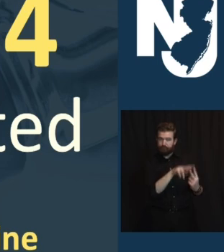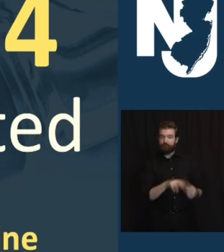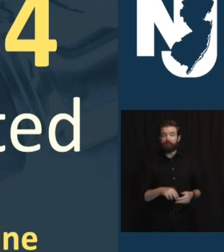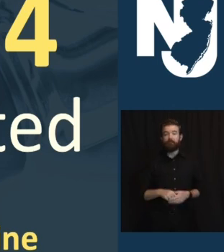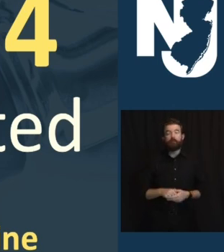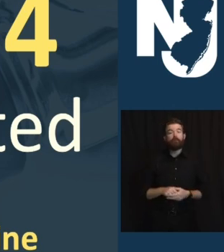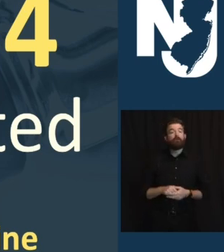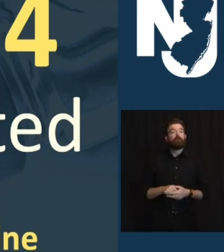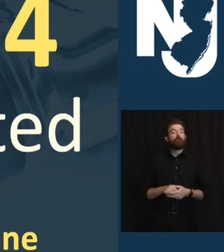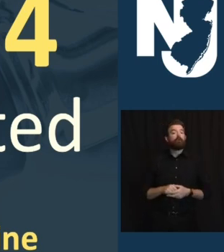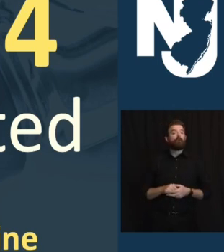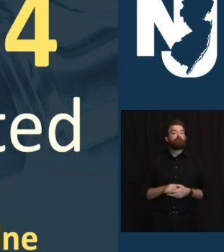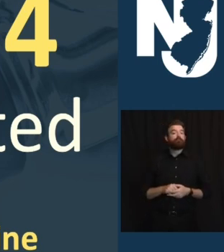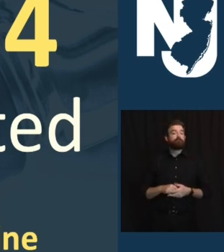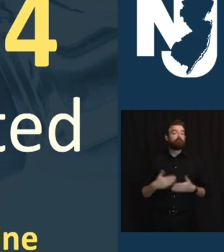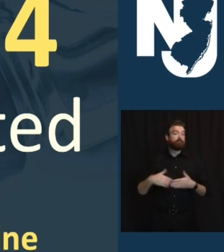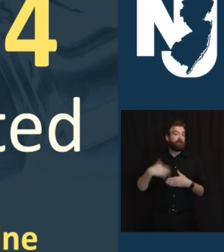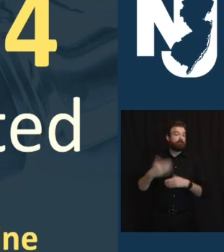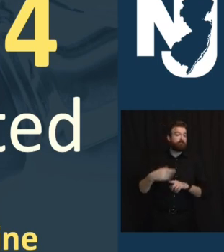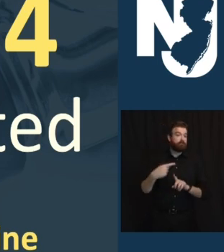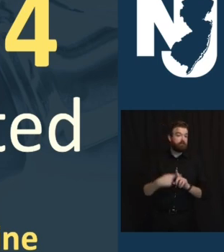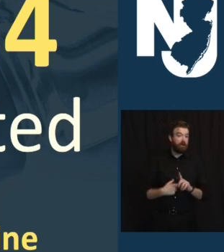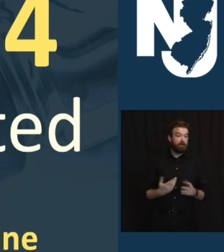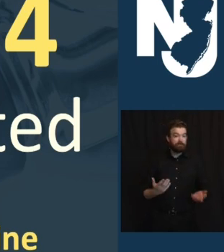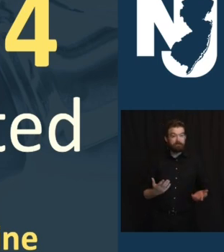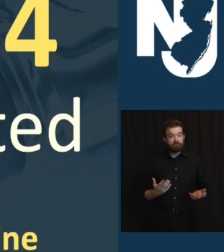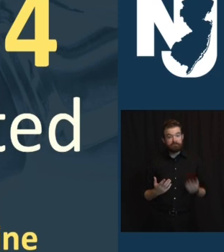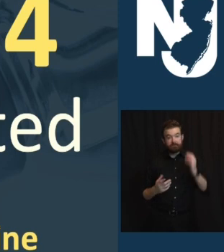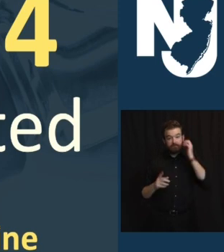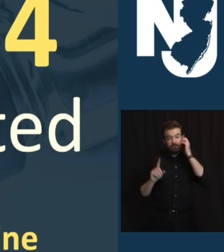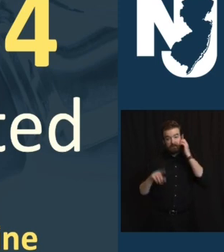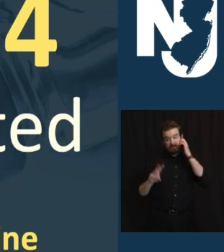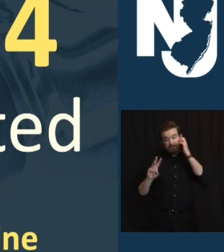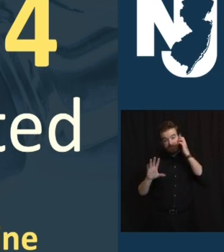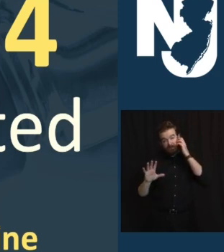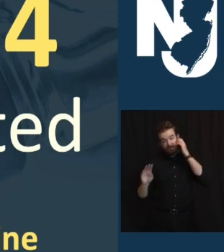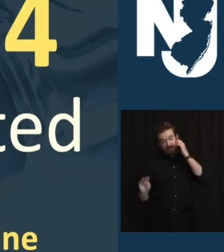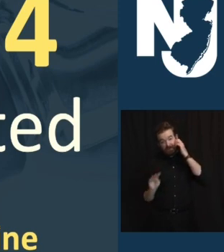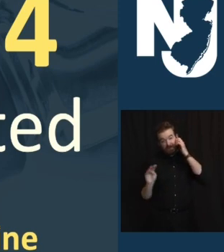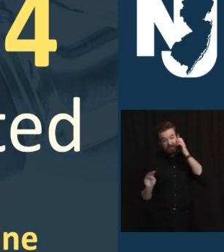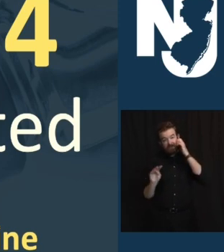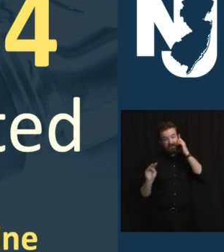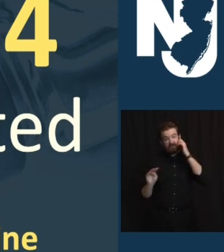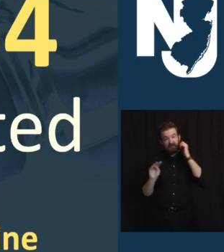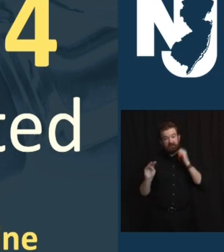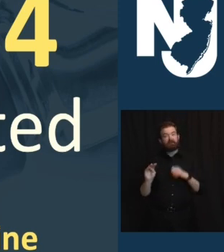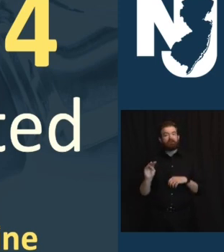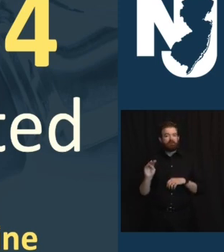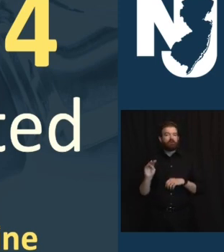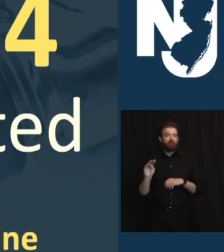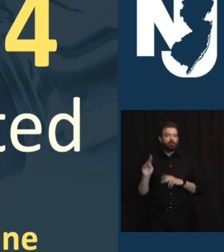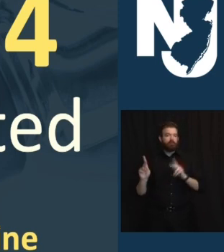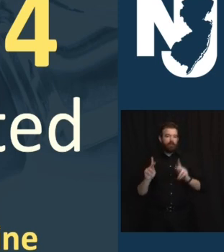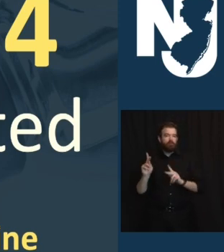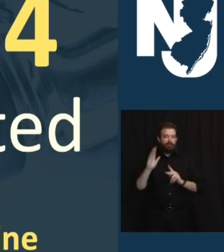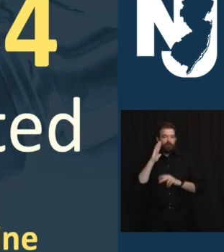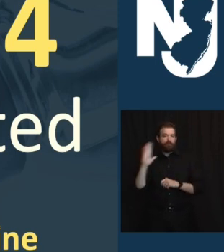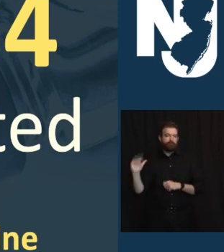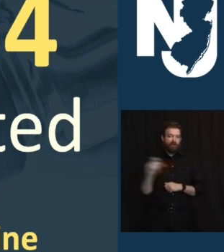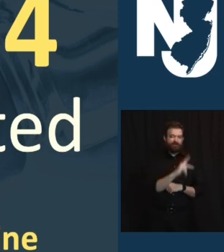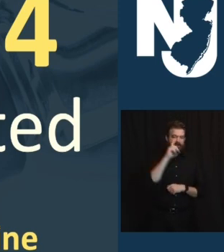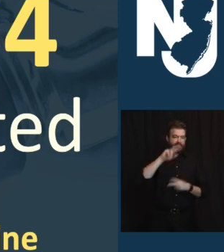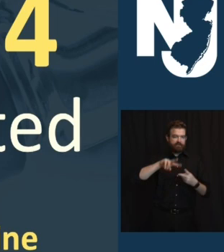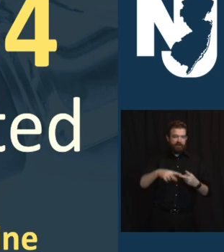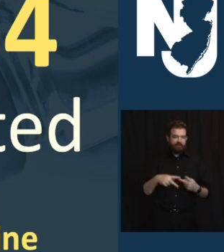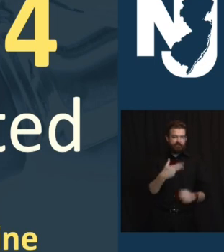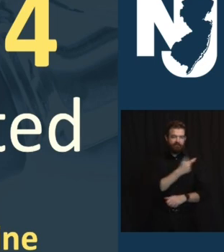than 1.25 million of those folks return for their second shots. I will be among them with my wife this Friday